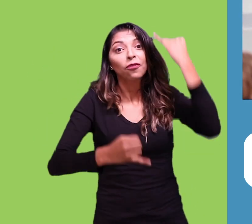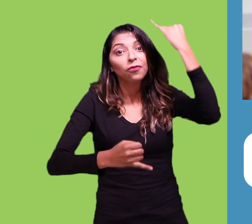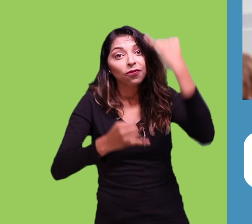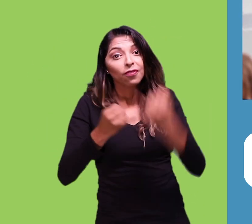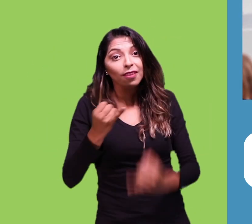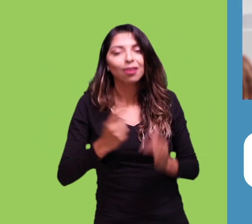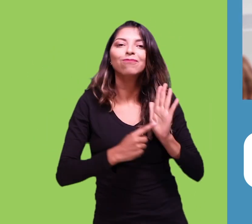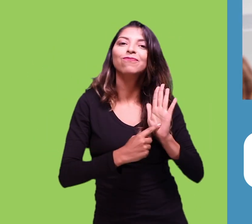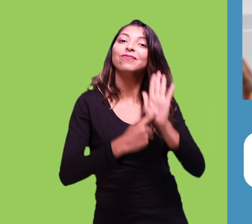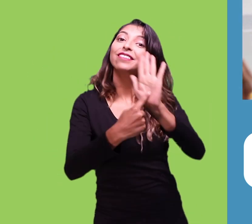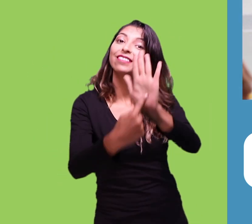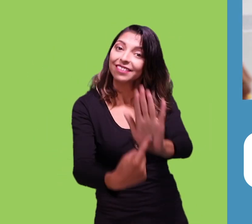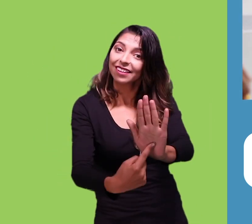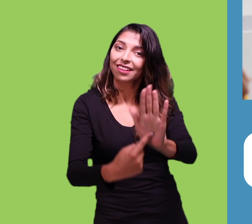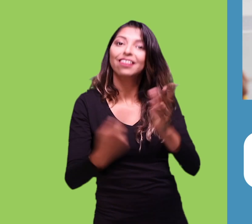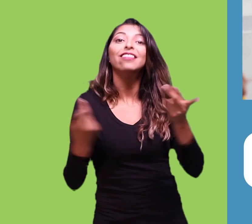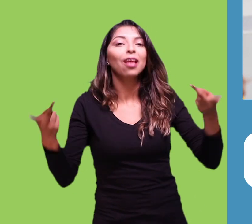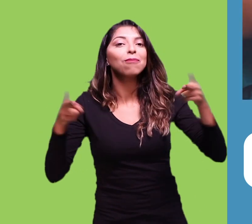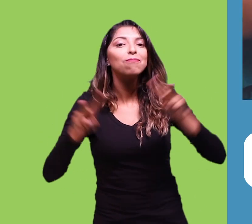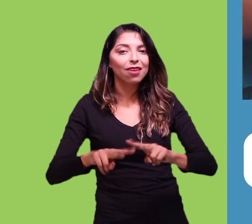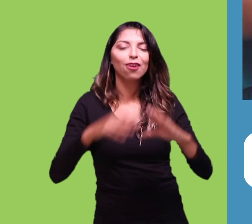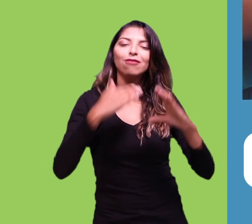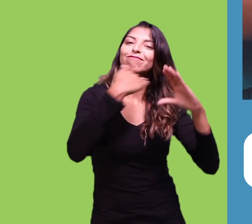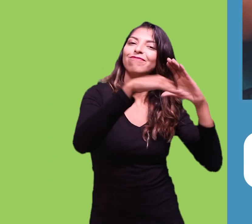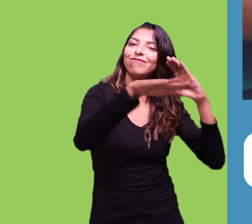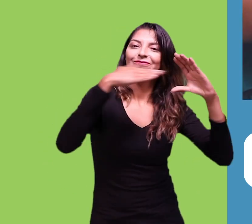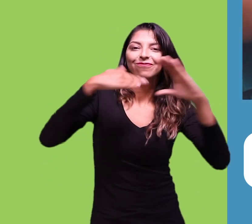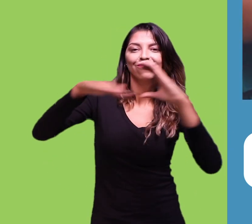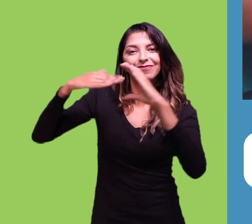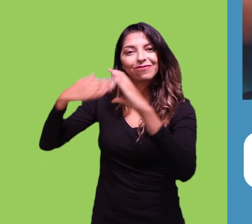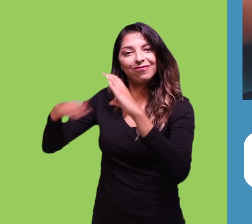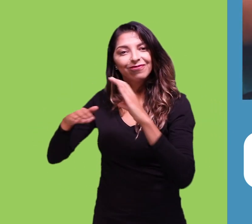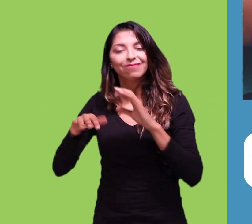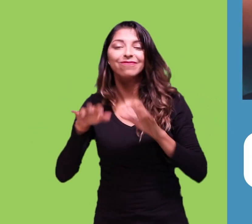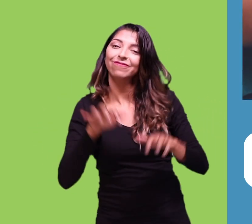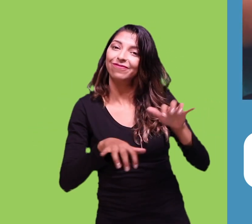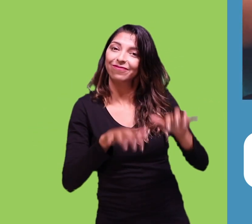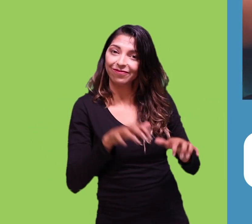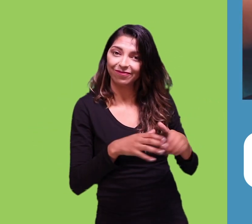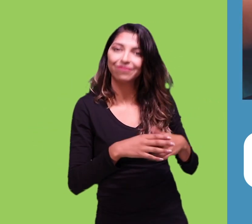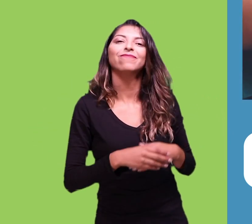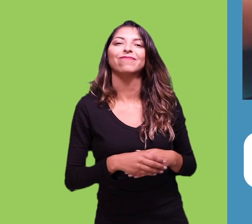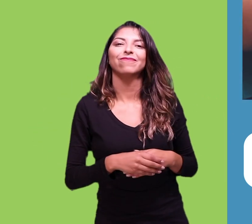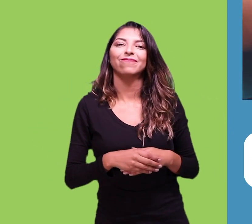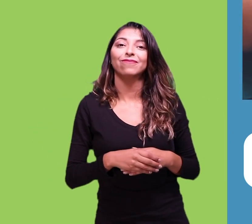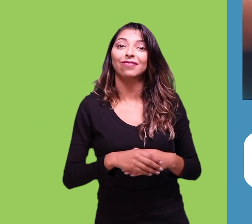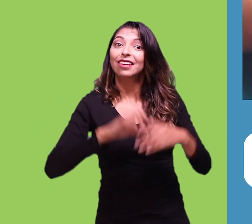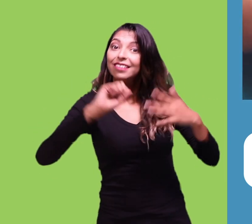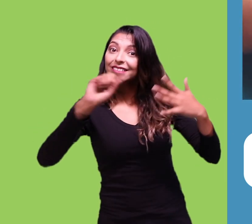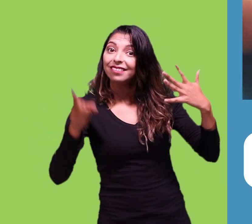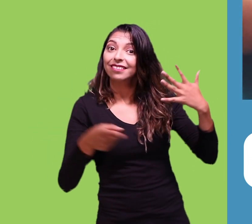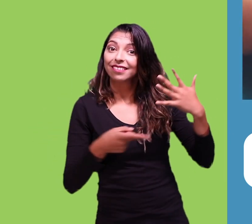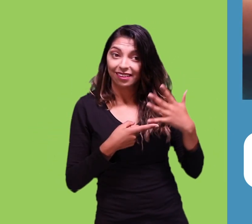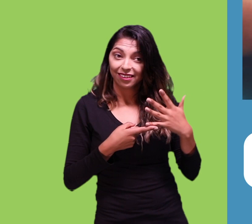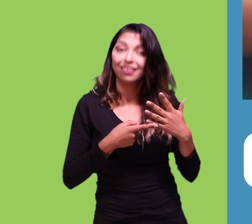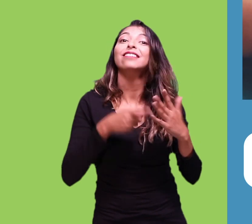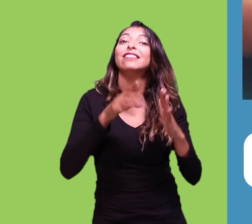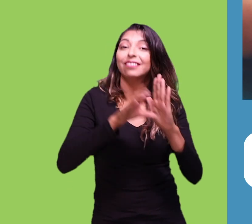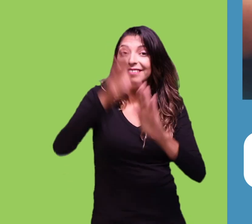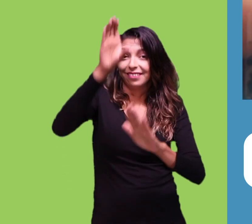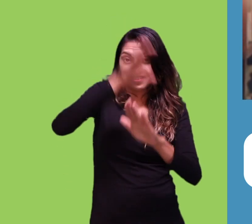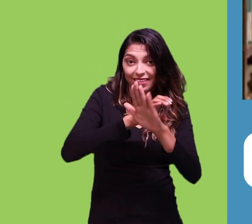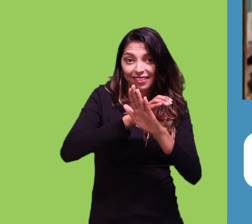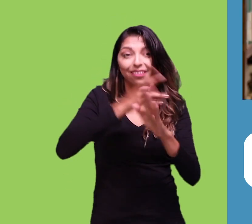from brainstorming ideas to producing a final version. They are even encouraged to produce digital writings, like